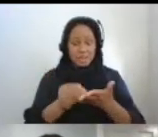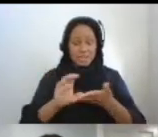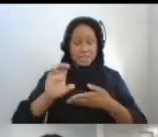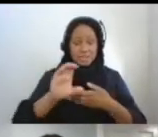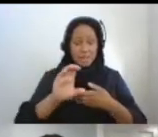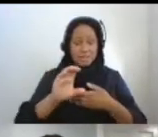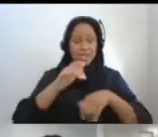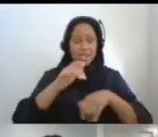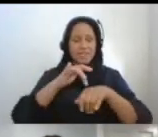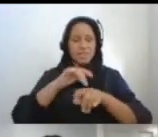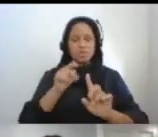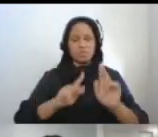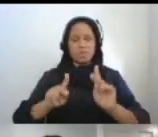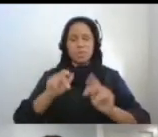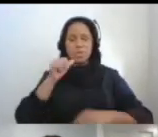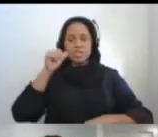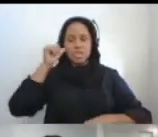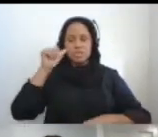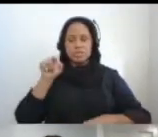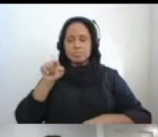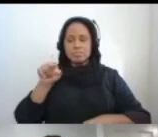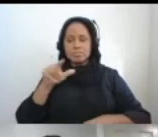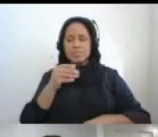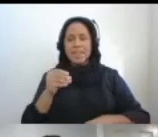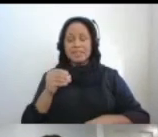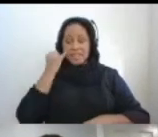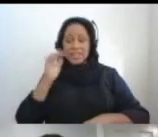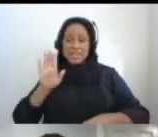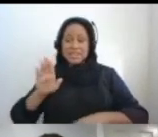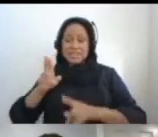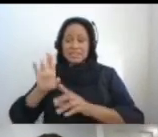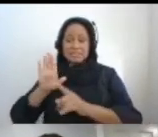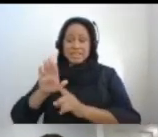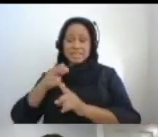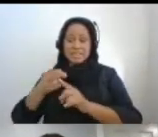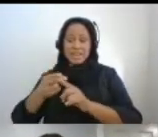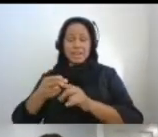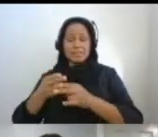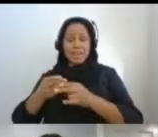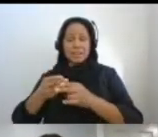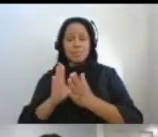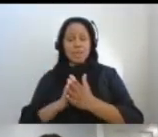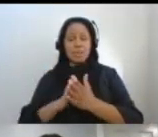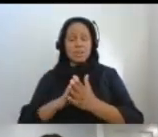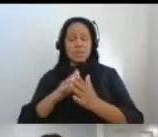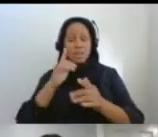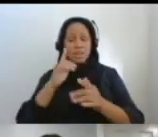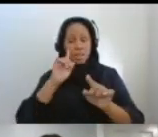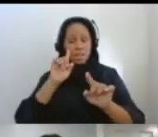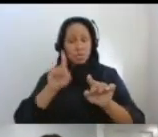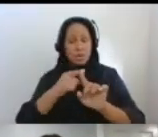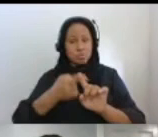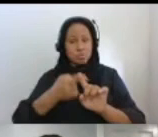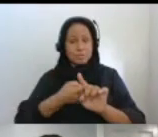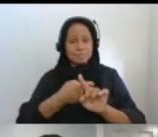and someone whose name is on the lease. So self-direction is also made available to children who are